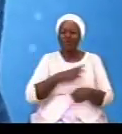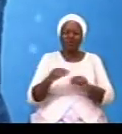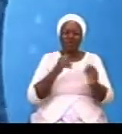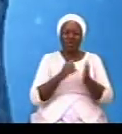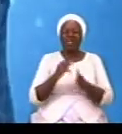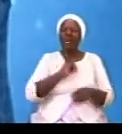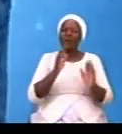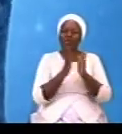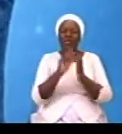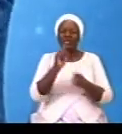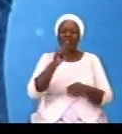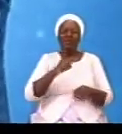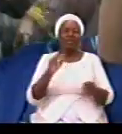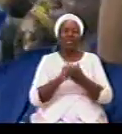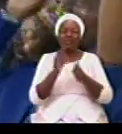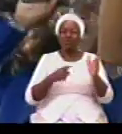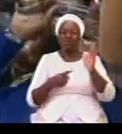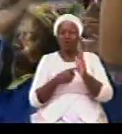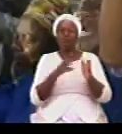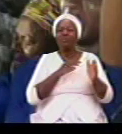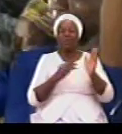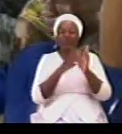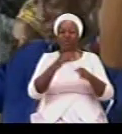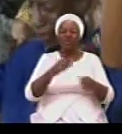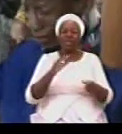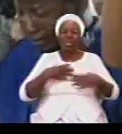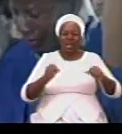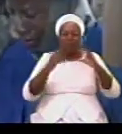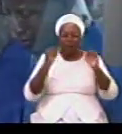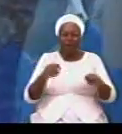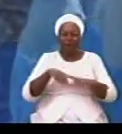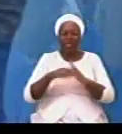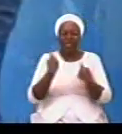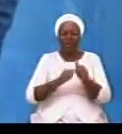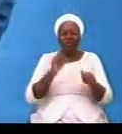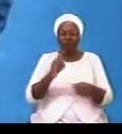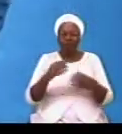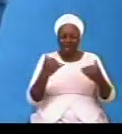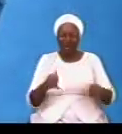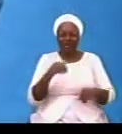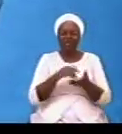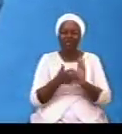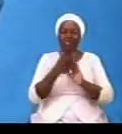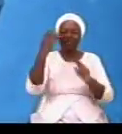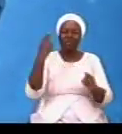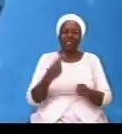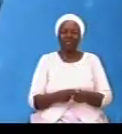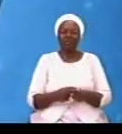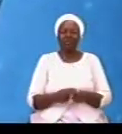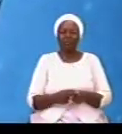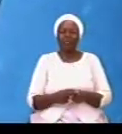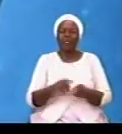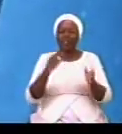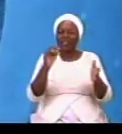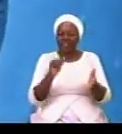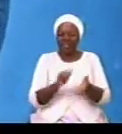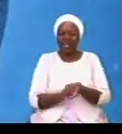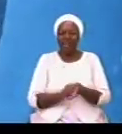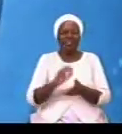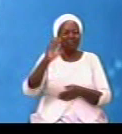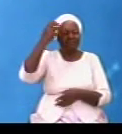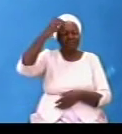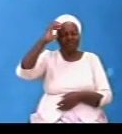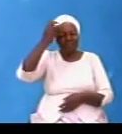right now in Jesus' name. That insanity, that brain problem, that demonic problem,